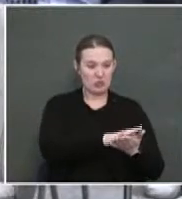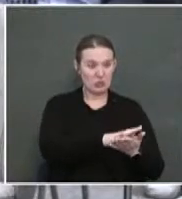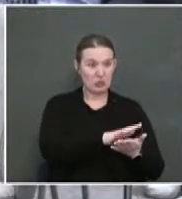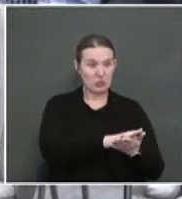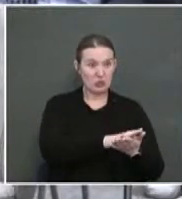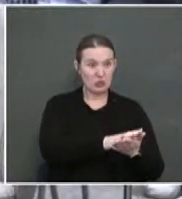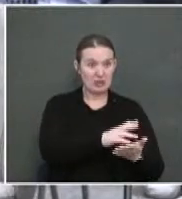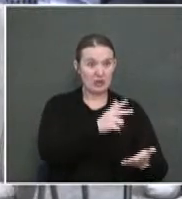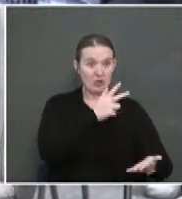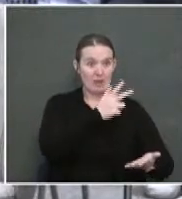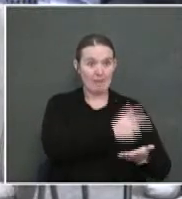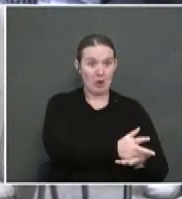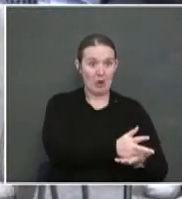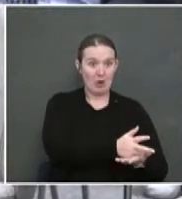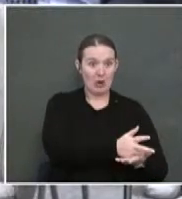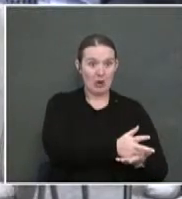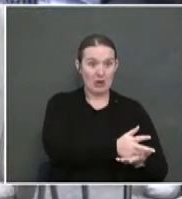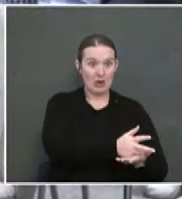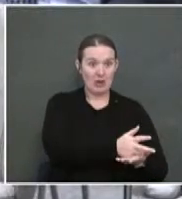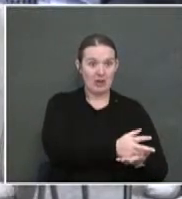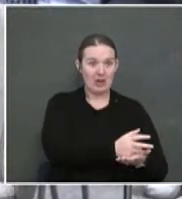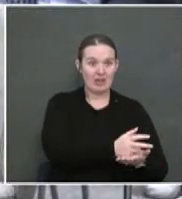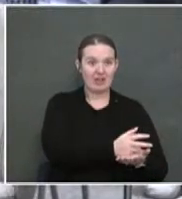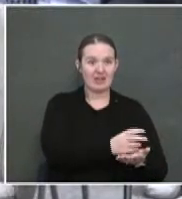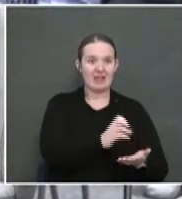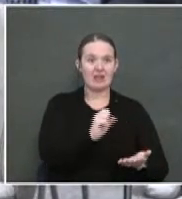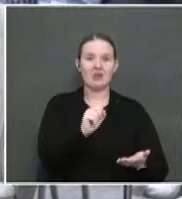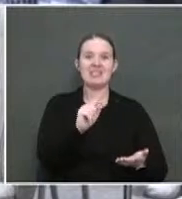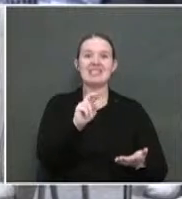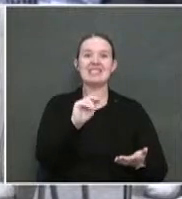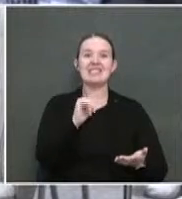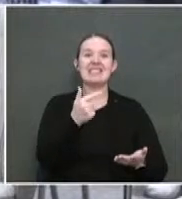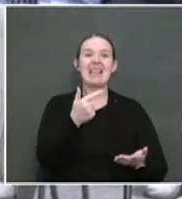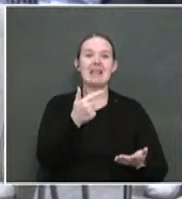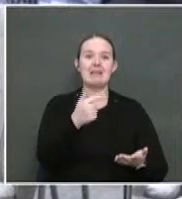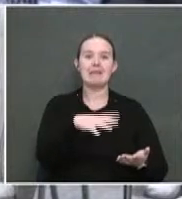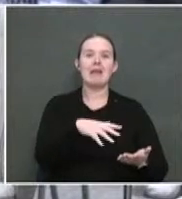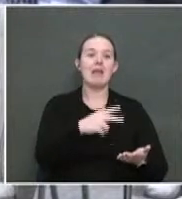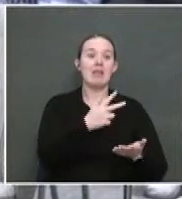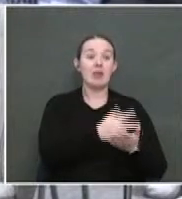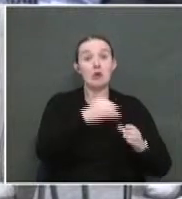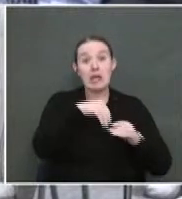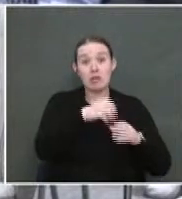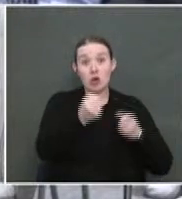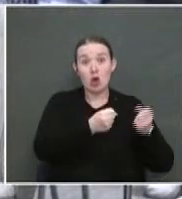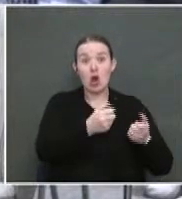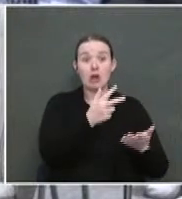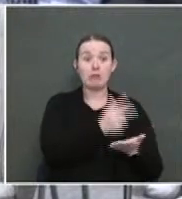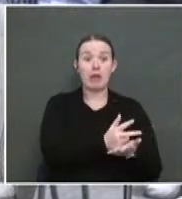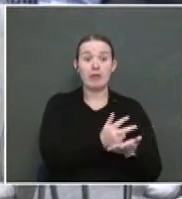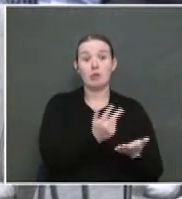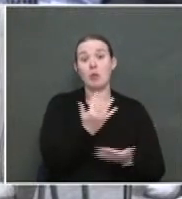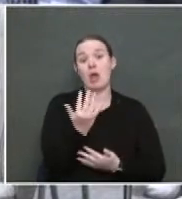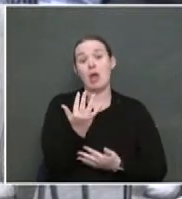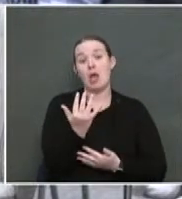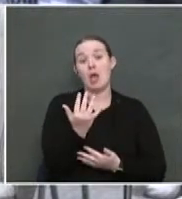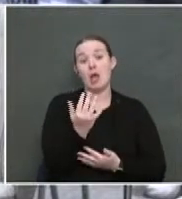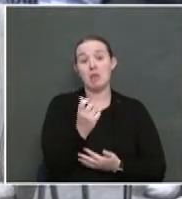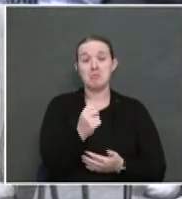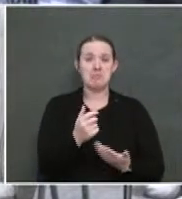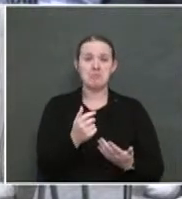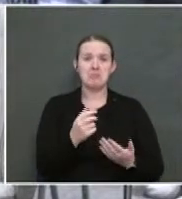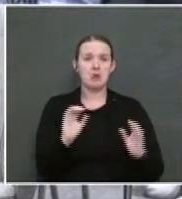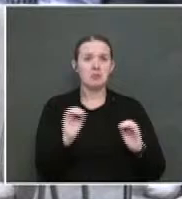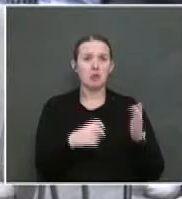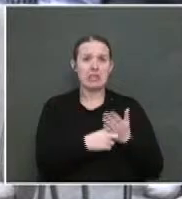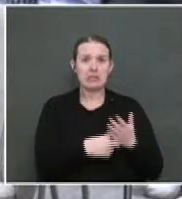up, those cars are standing, not parking. So as long as they're in the car waiting, it's not a